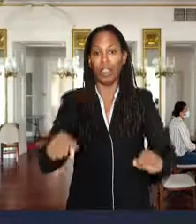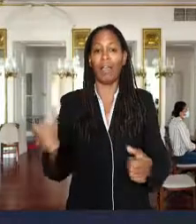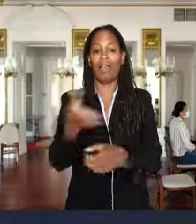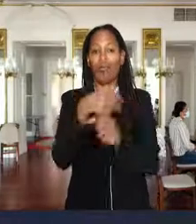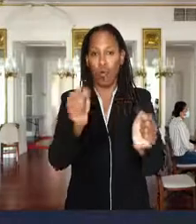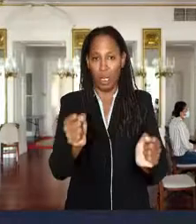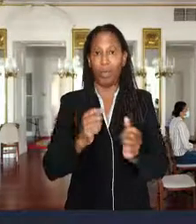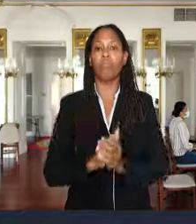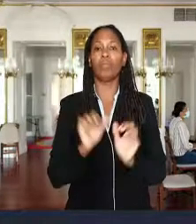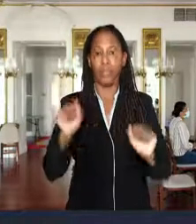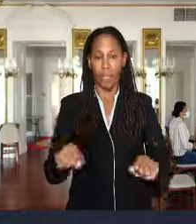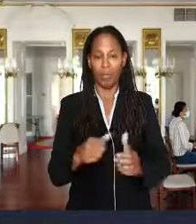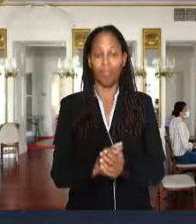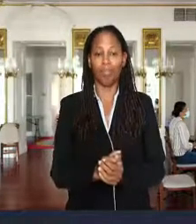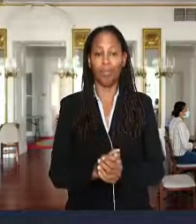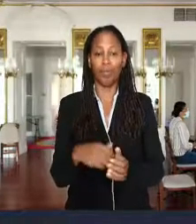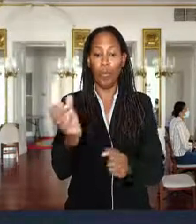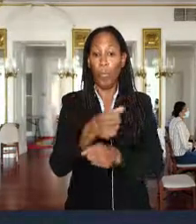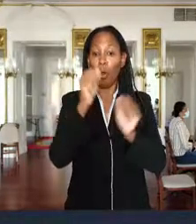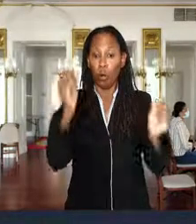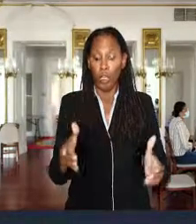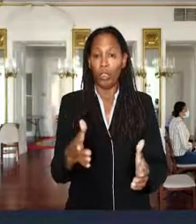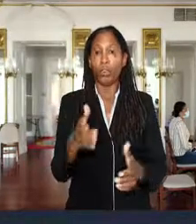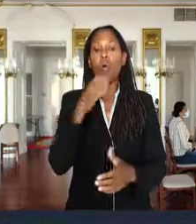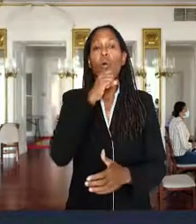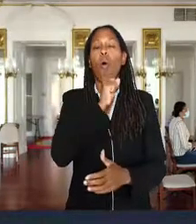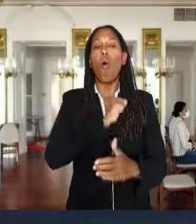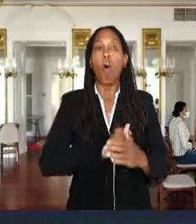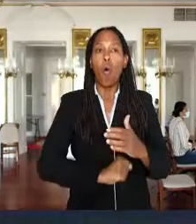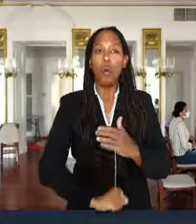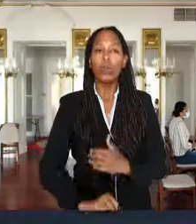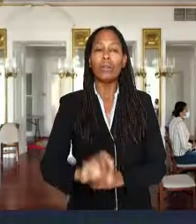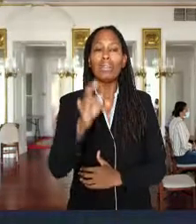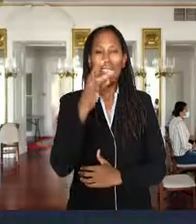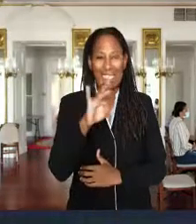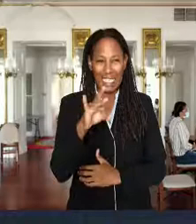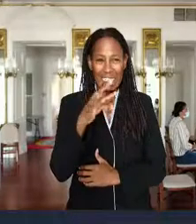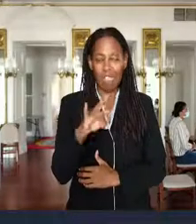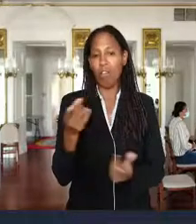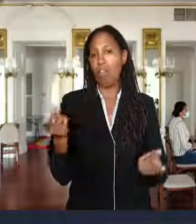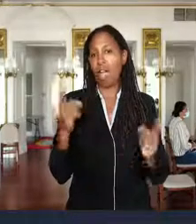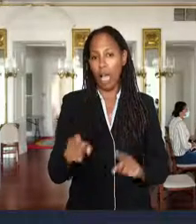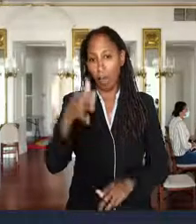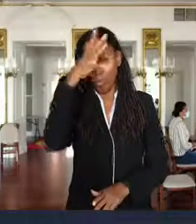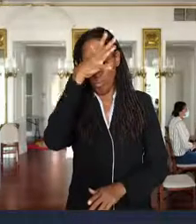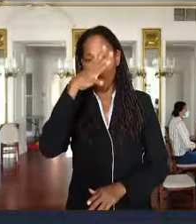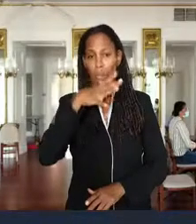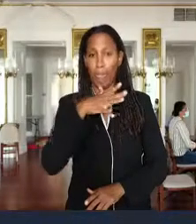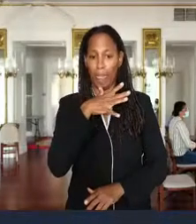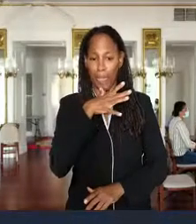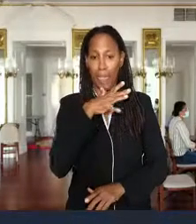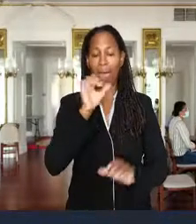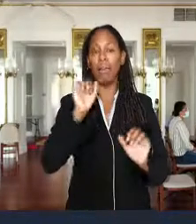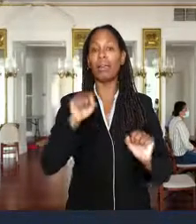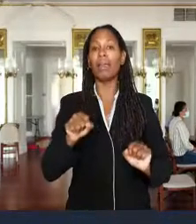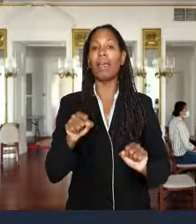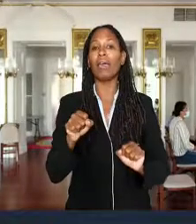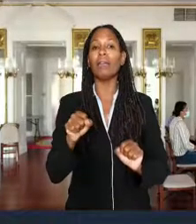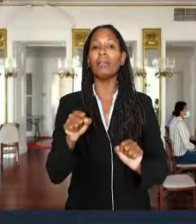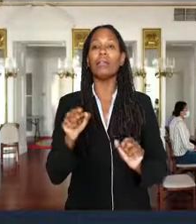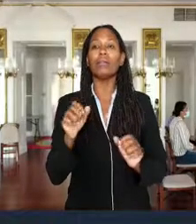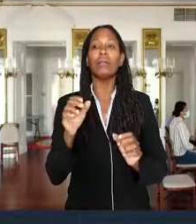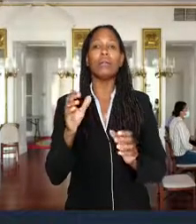the drawing. Any winners who are under 18 will have their parents get that